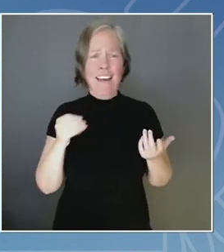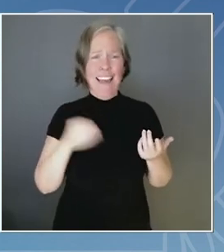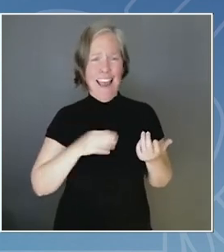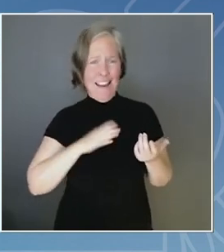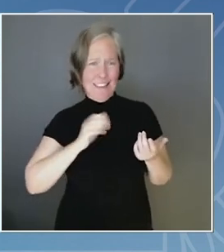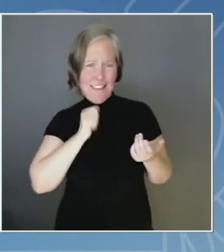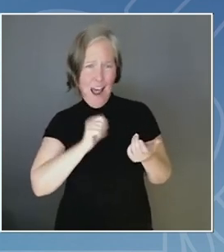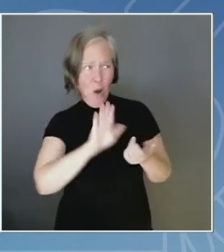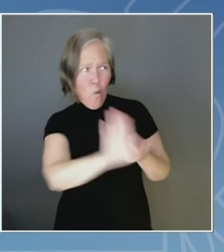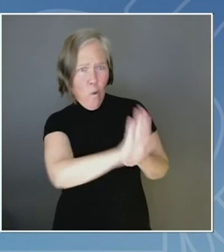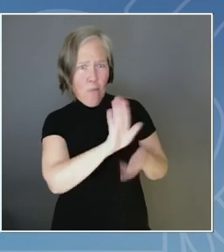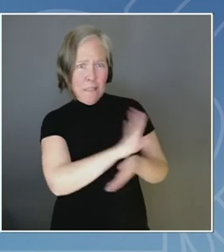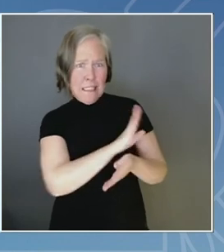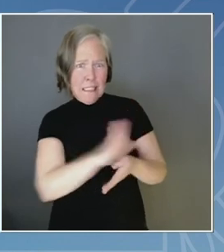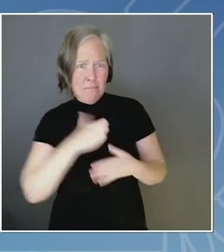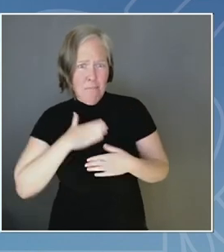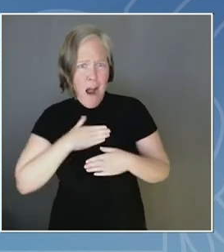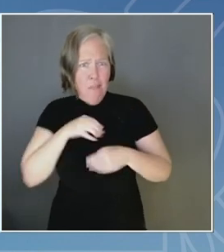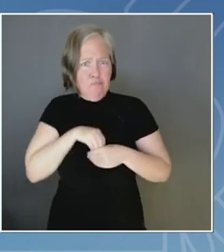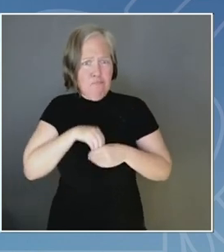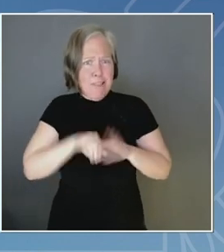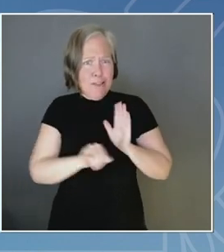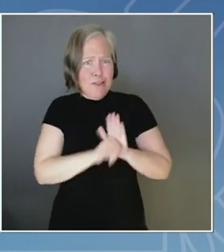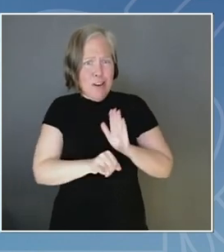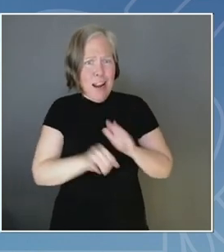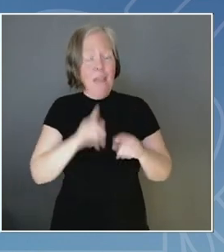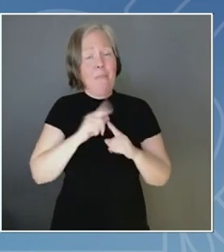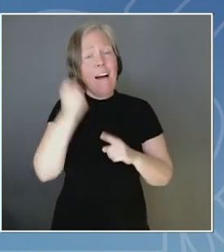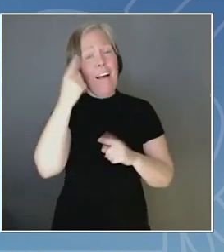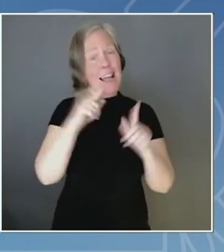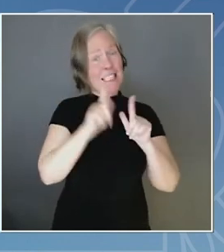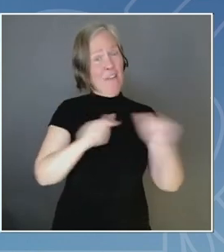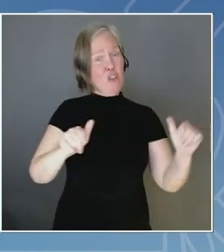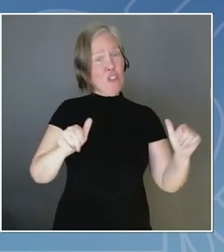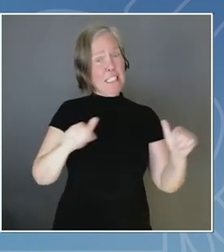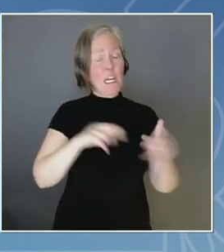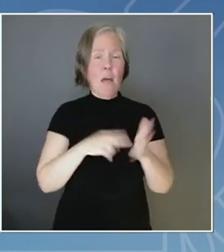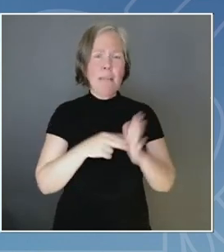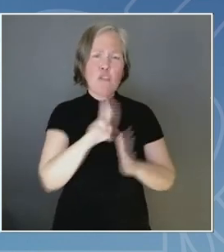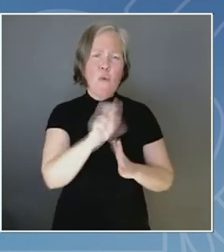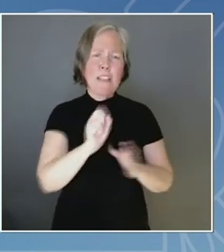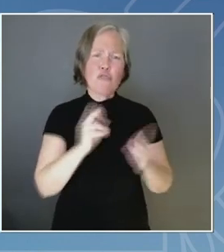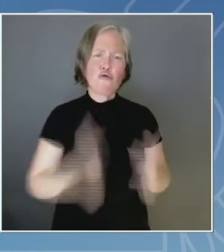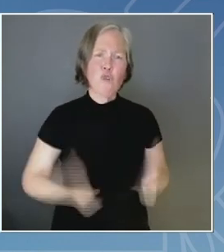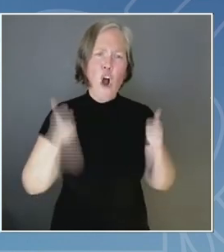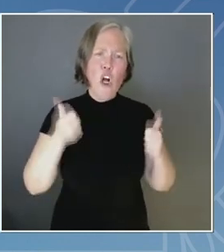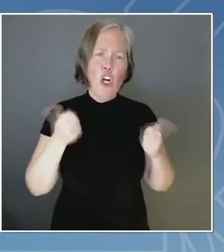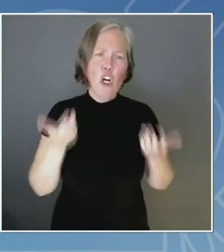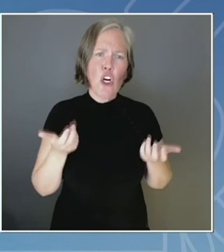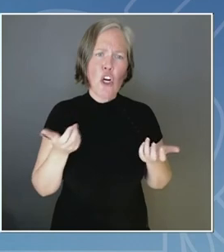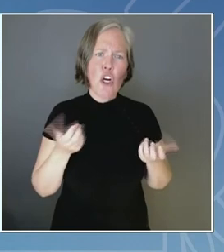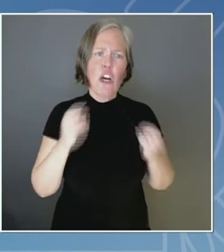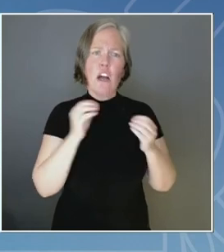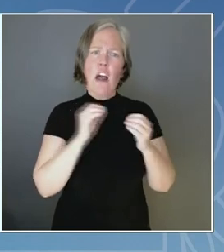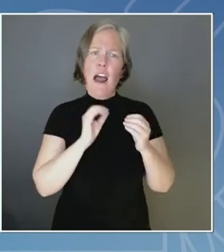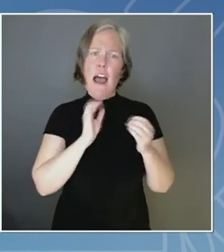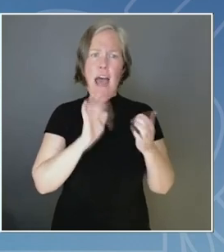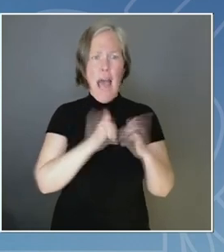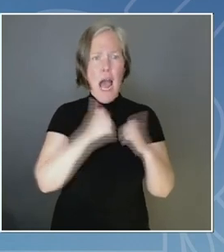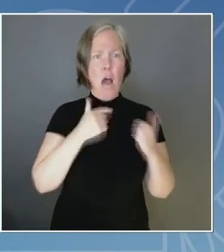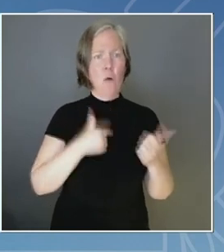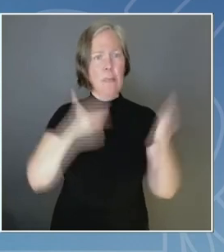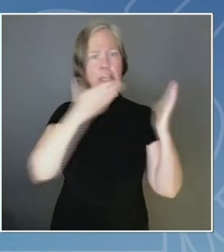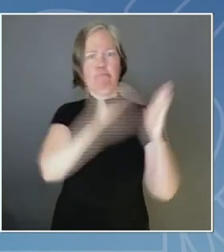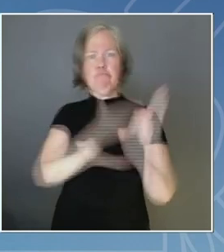perspective, that's what makes us stronger as a country, and in our outward look and in our outward face, and